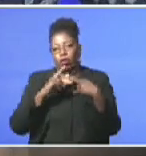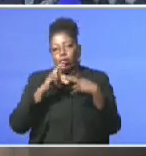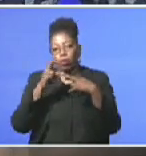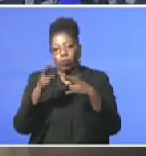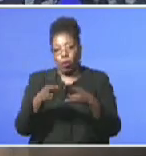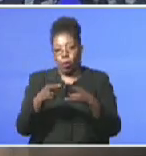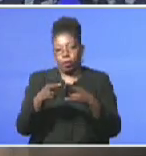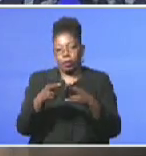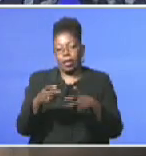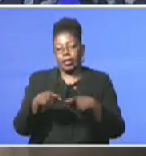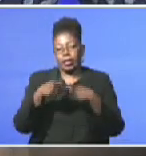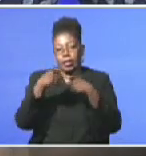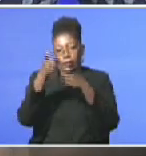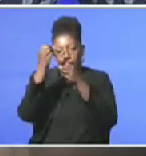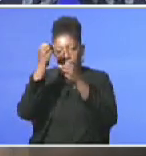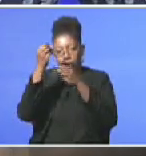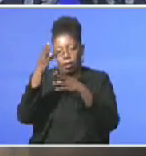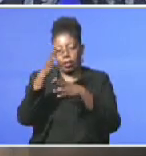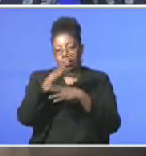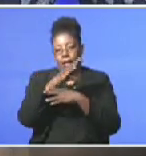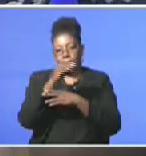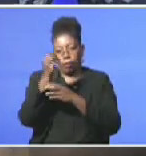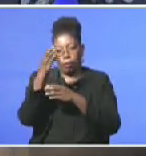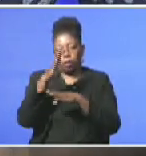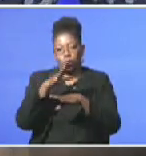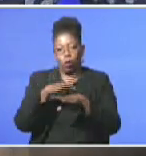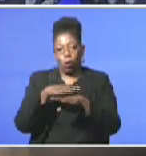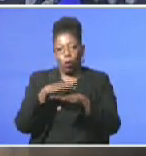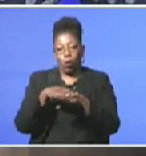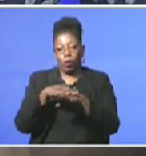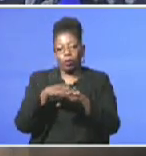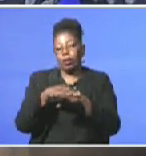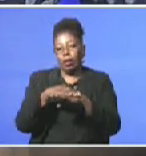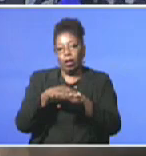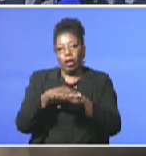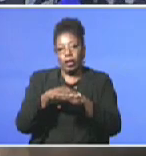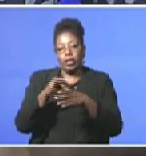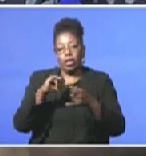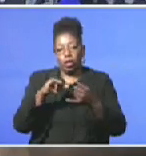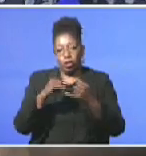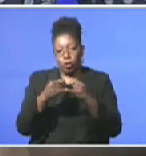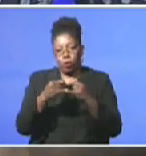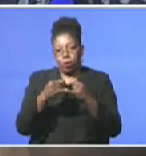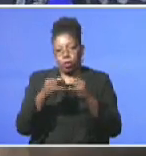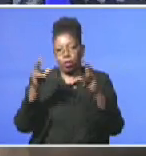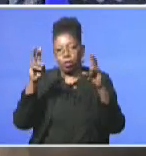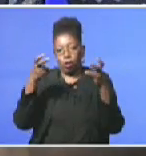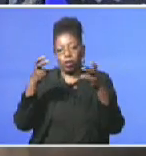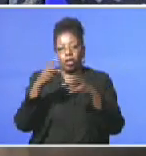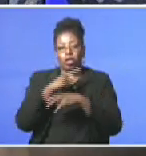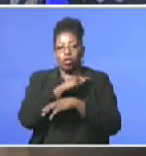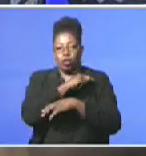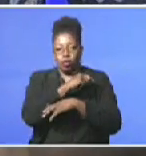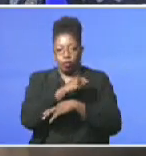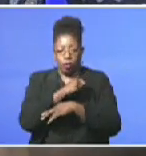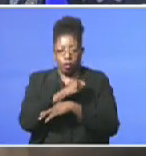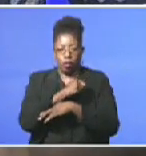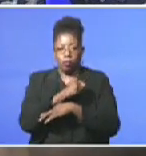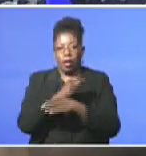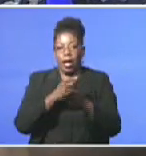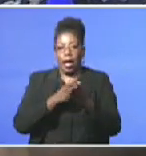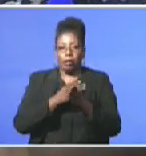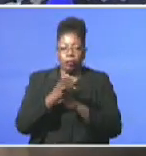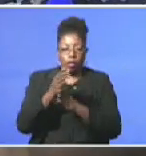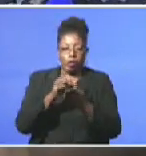and information on a broad range of national issues. The report will highlight developments in the tourism industry, including major